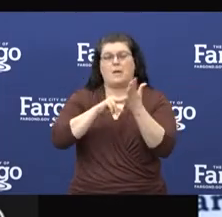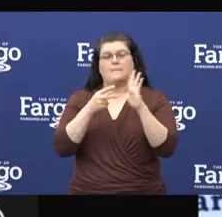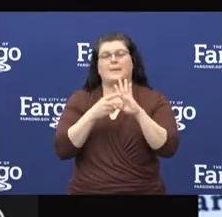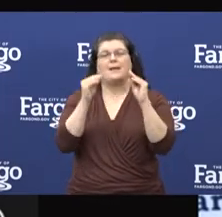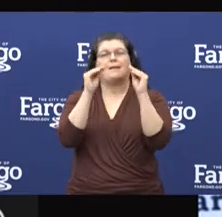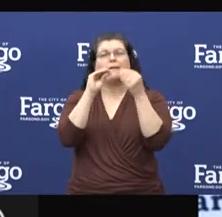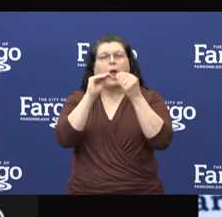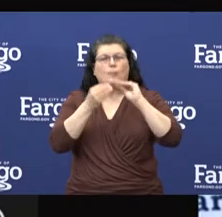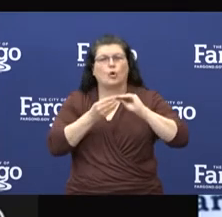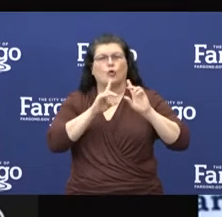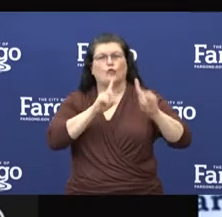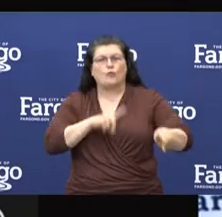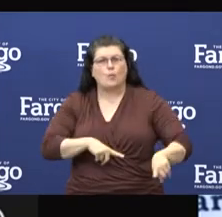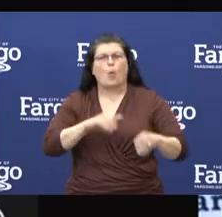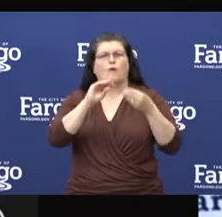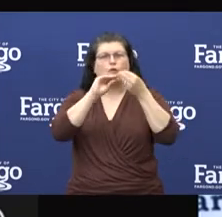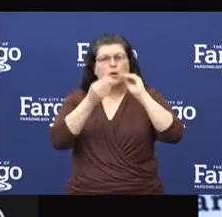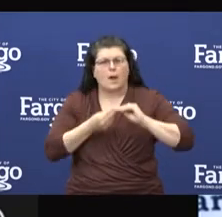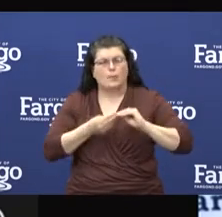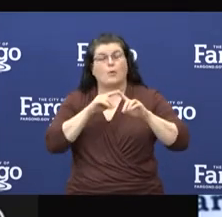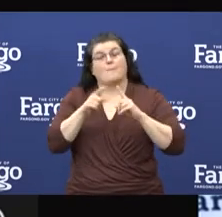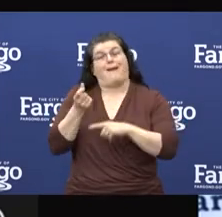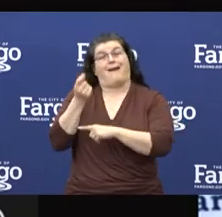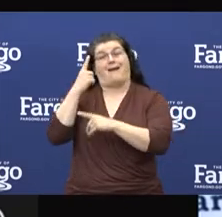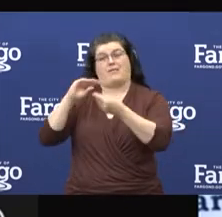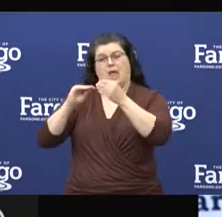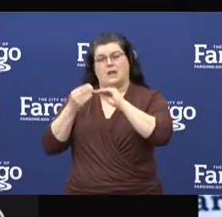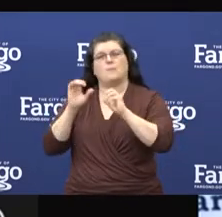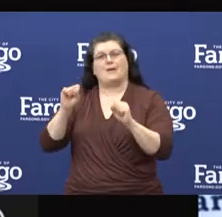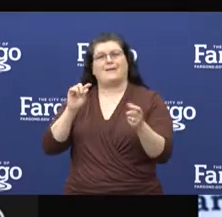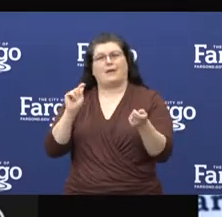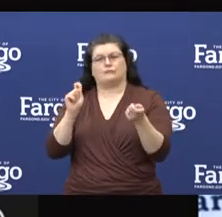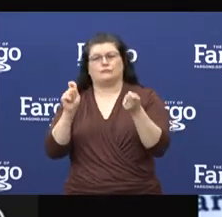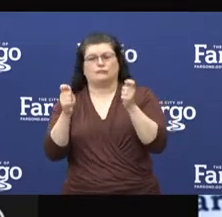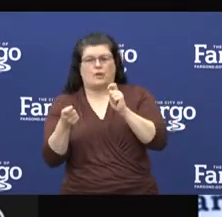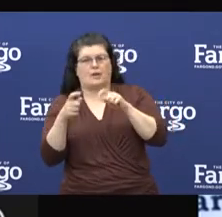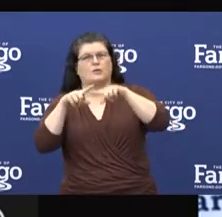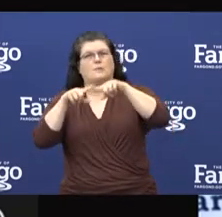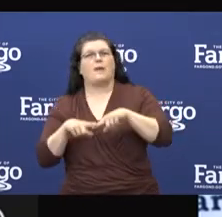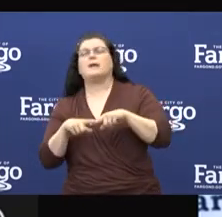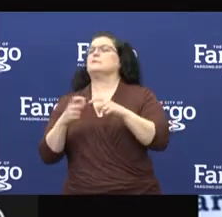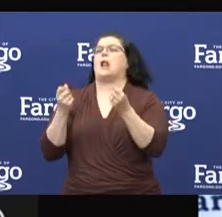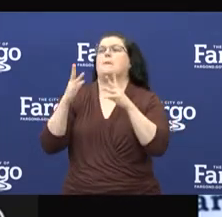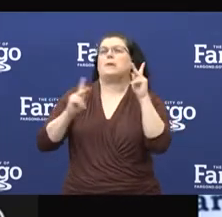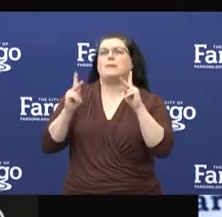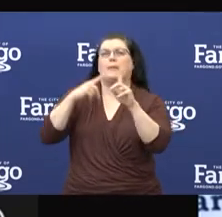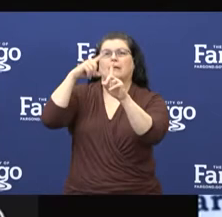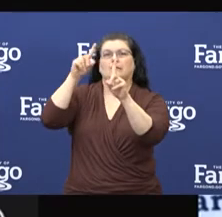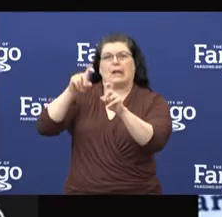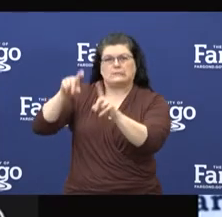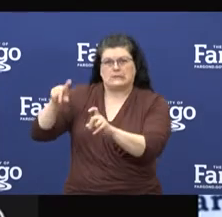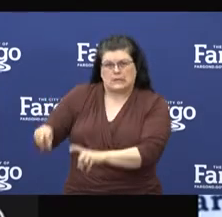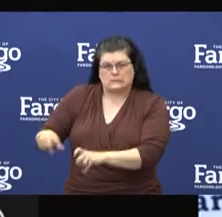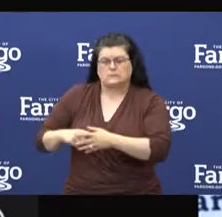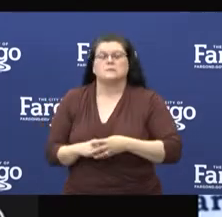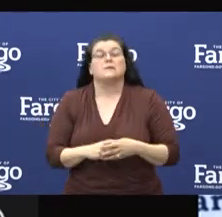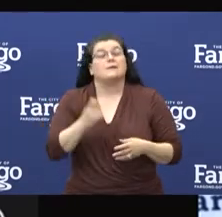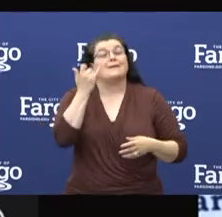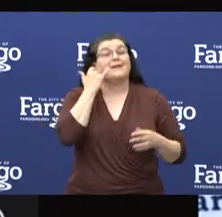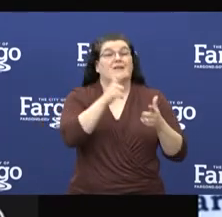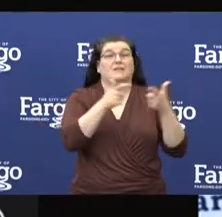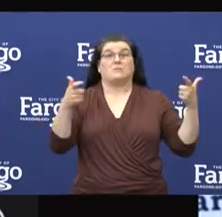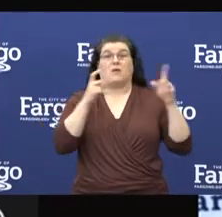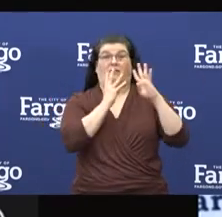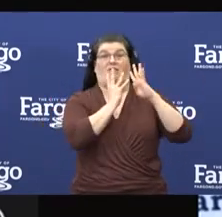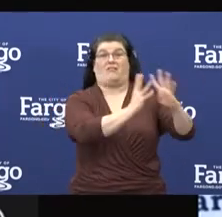to report, but we need to keep in mind the rate can also be skewed depending on individuals being tested. If there's a mass testing for the